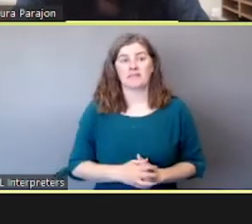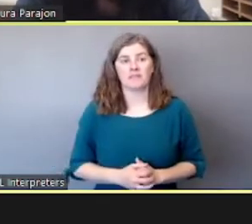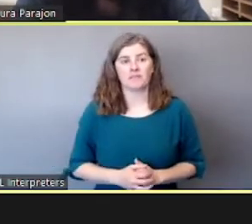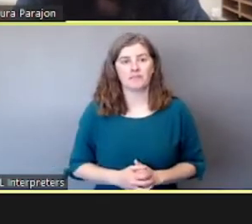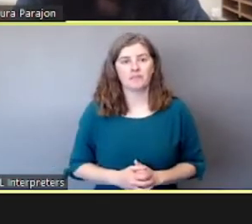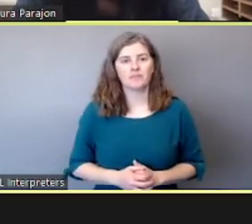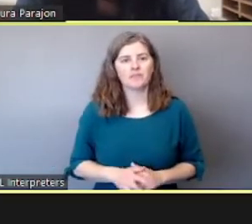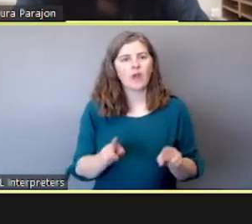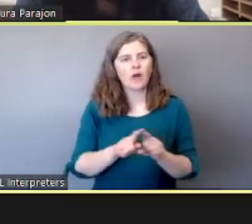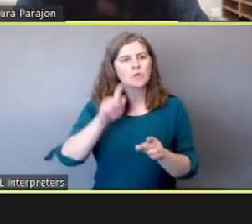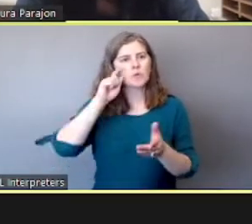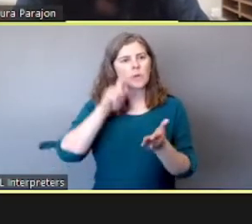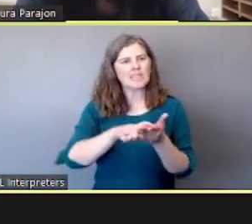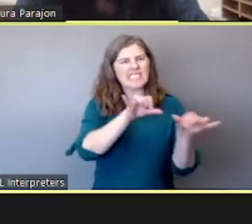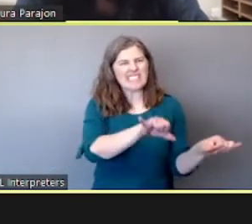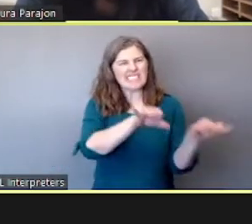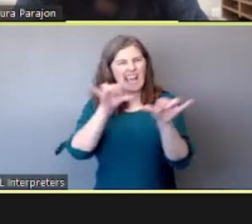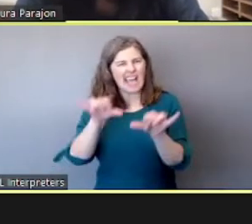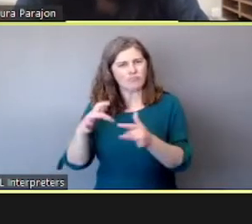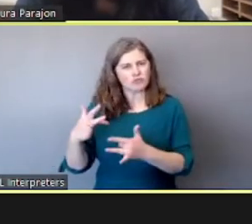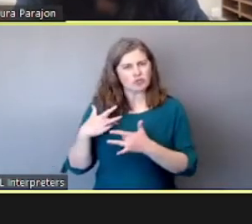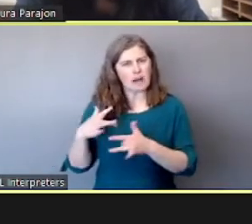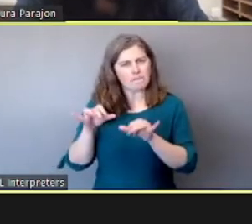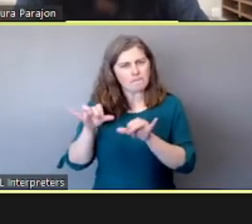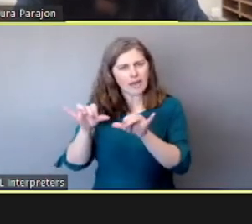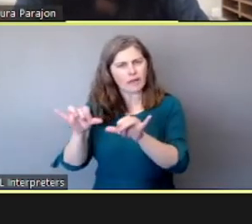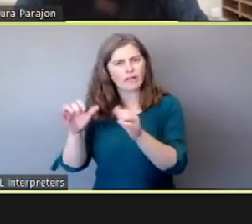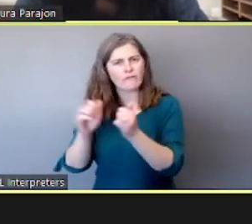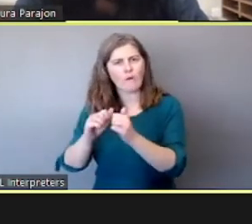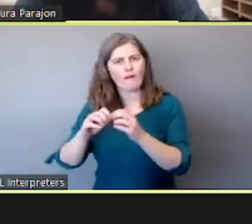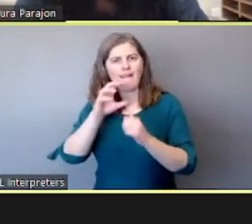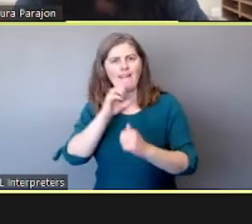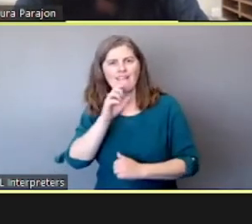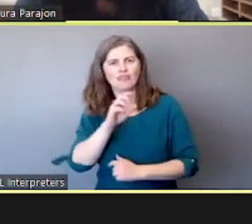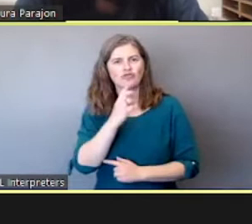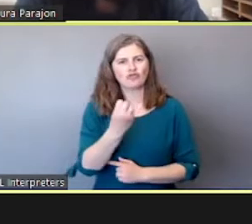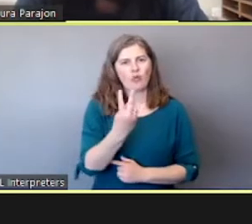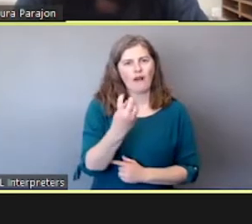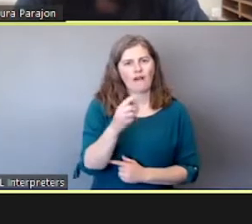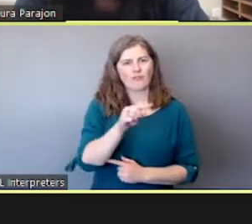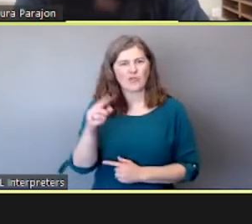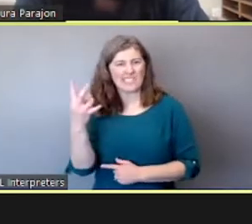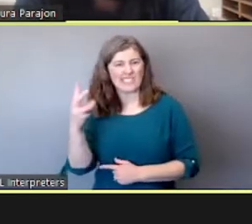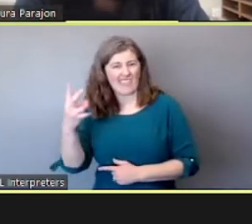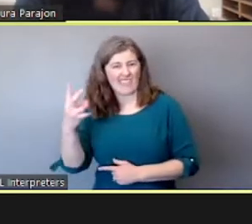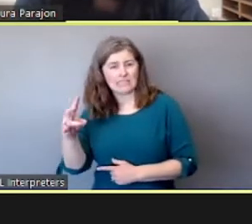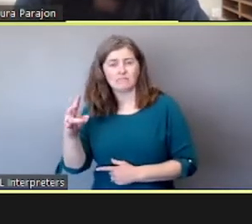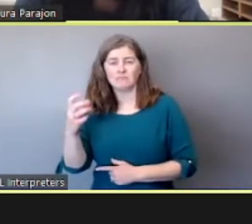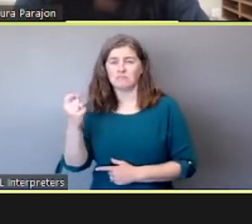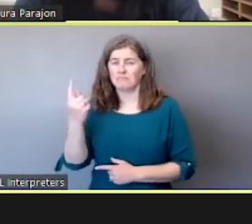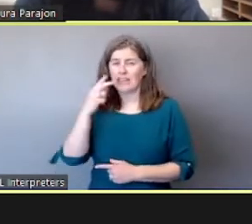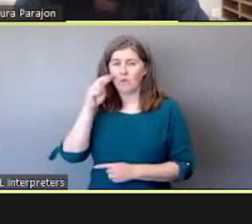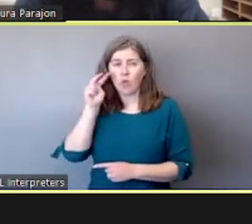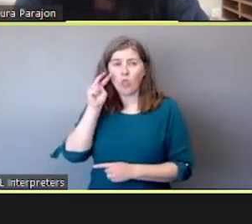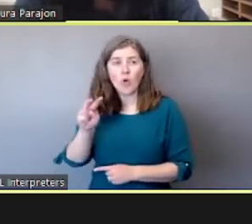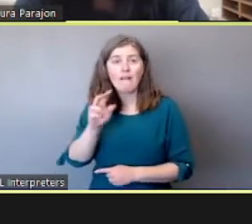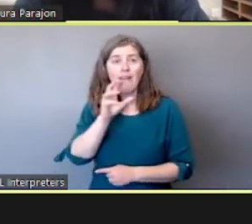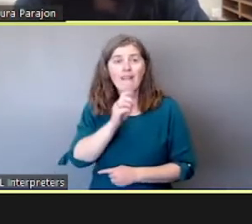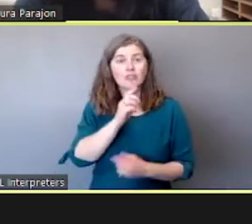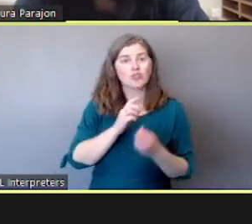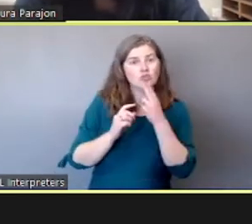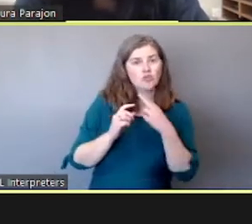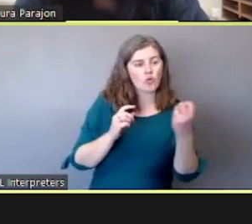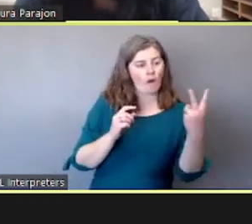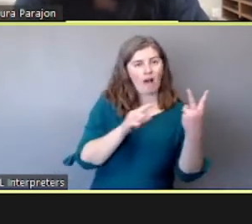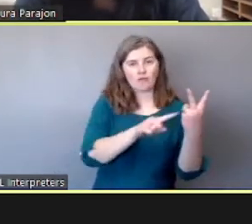We're also seeing the same type of pattern for 12 to 17-year-olds. So especially if you look at the 12 to